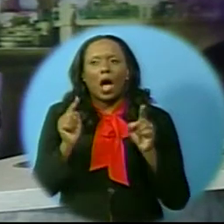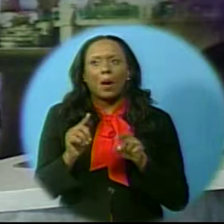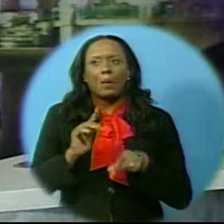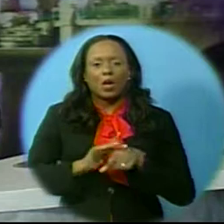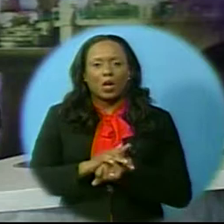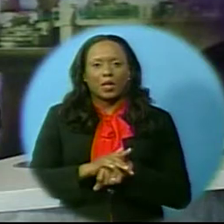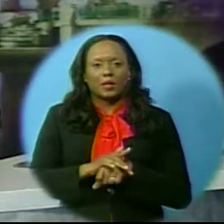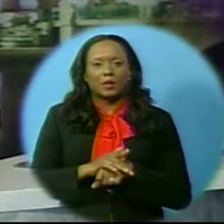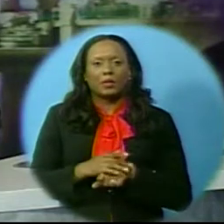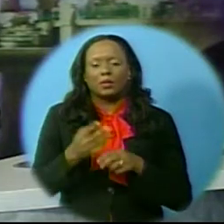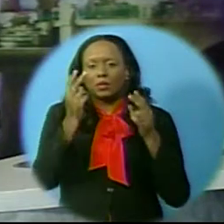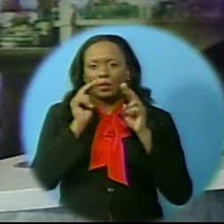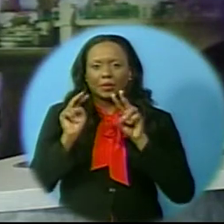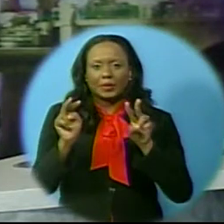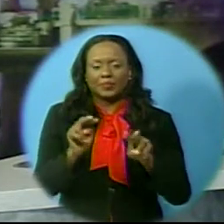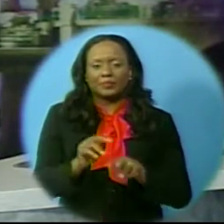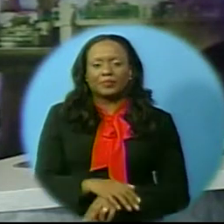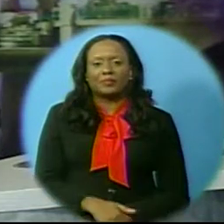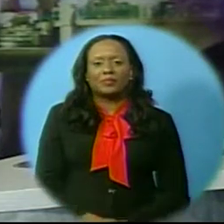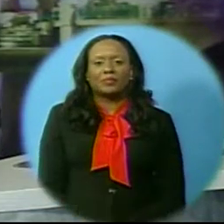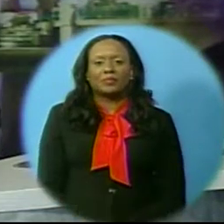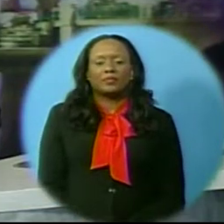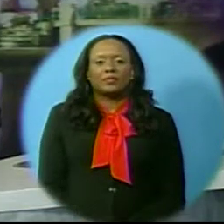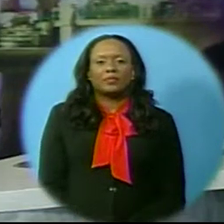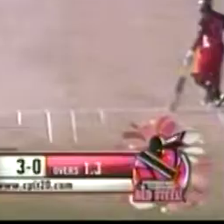had 3 for 19. Here are the highlights.